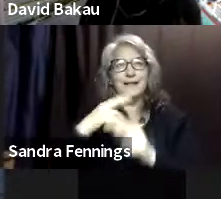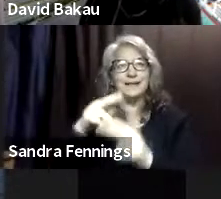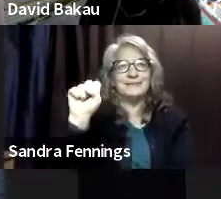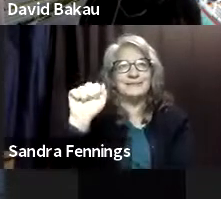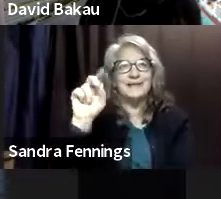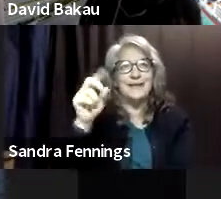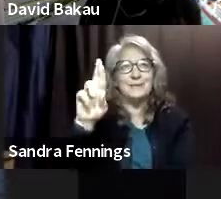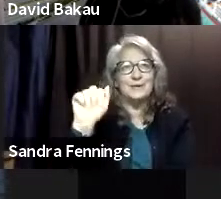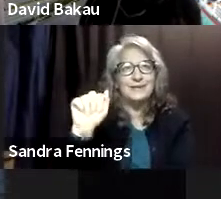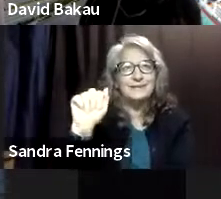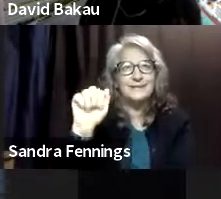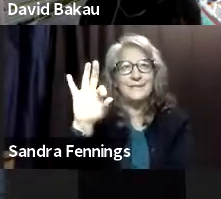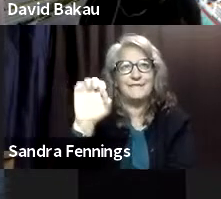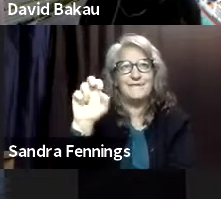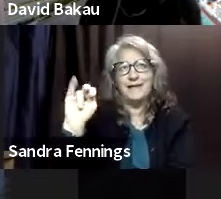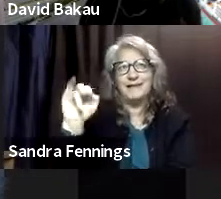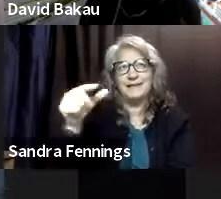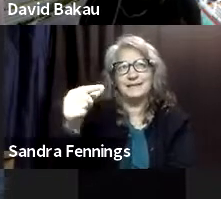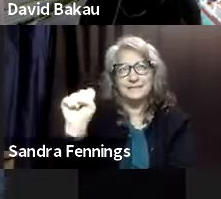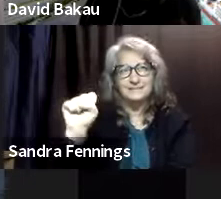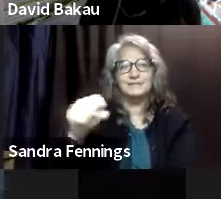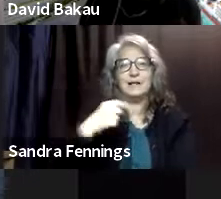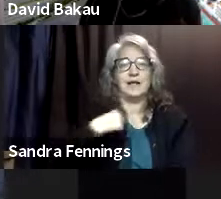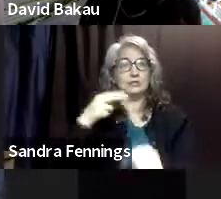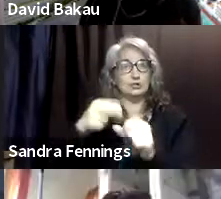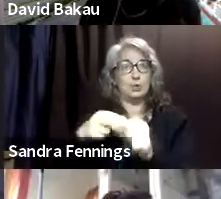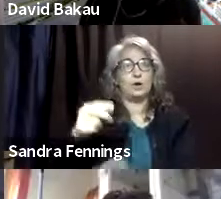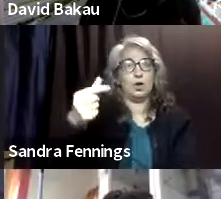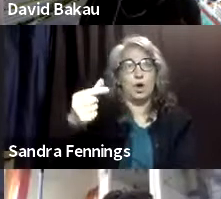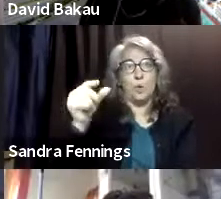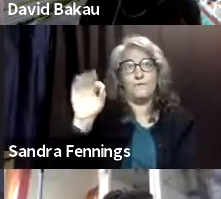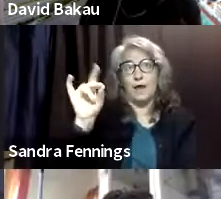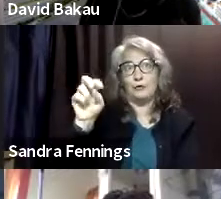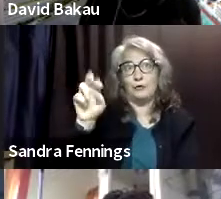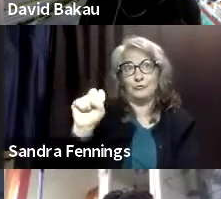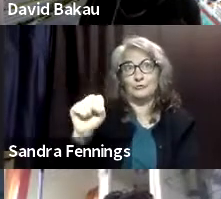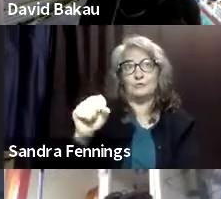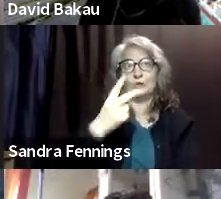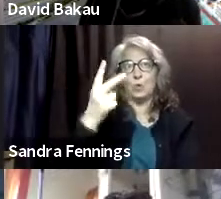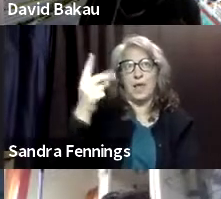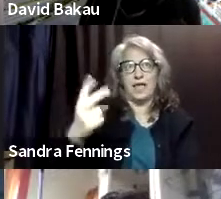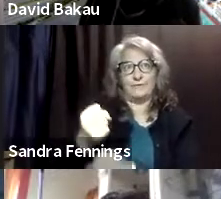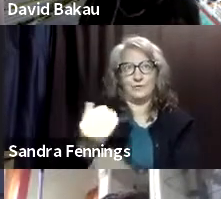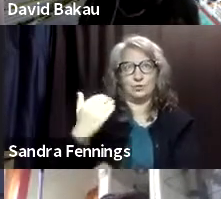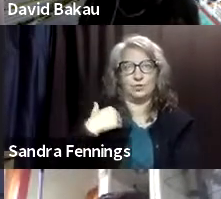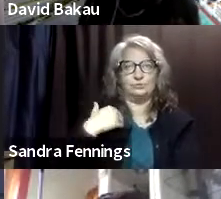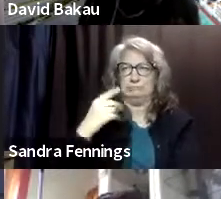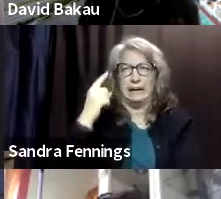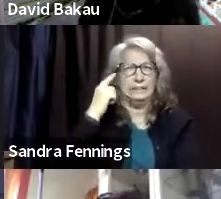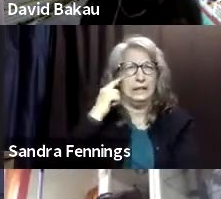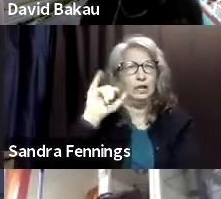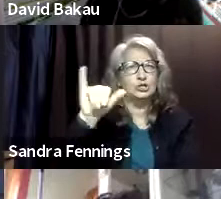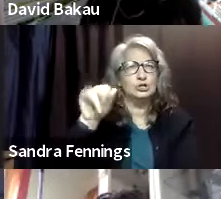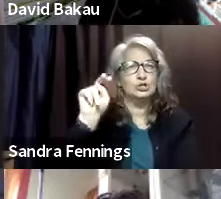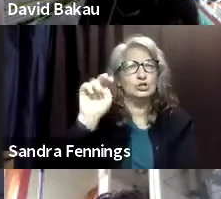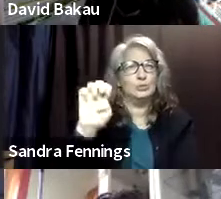Okay, okay. Hello, my name is Sandra Fenning, and I joined GoFounders